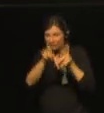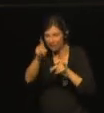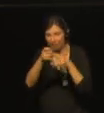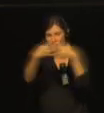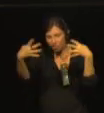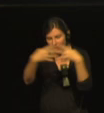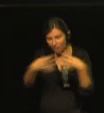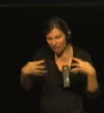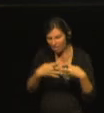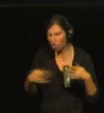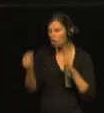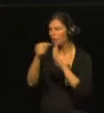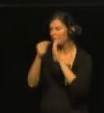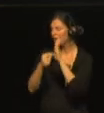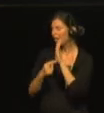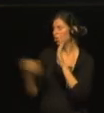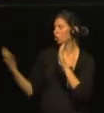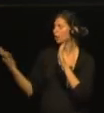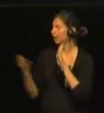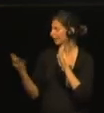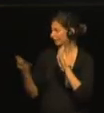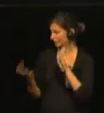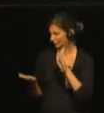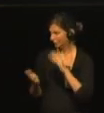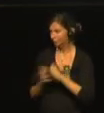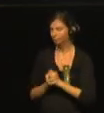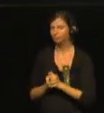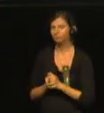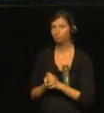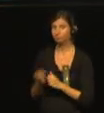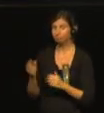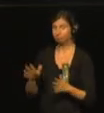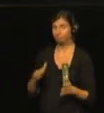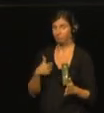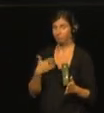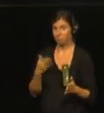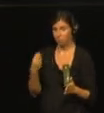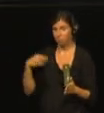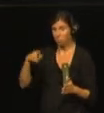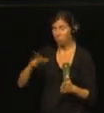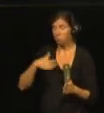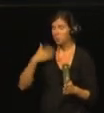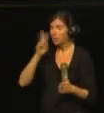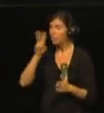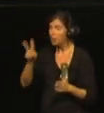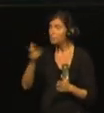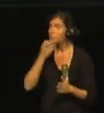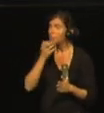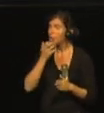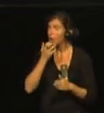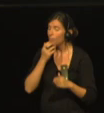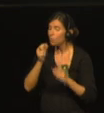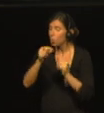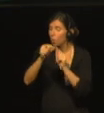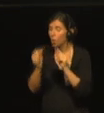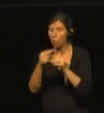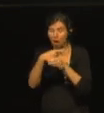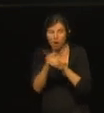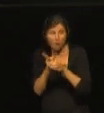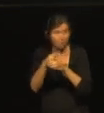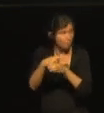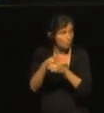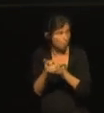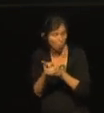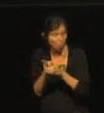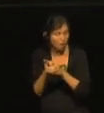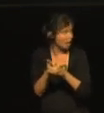Then you will see that, for example, a compass needle that is pointing in this image northwest,